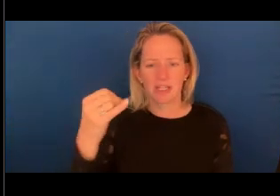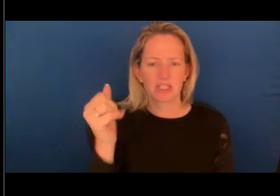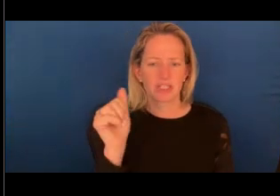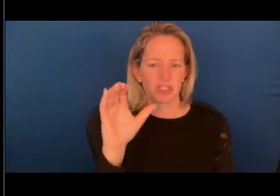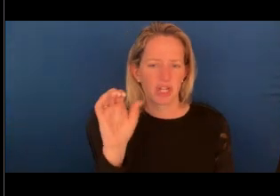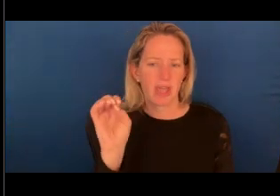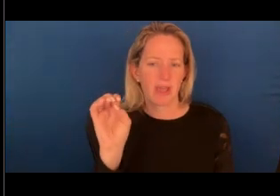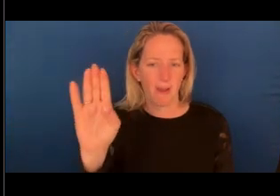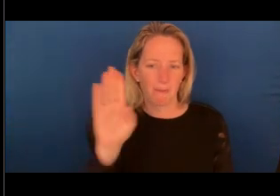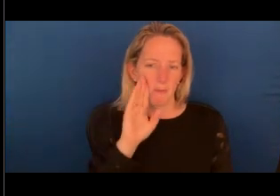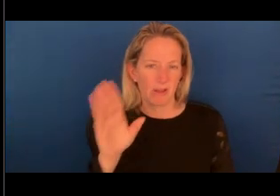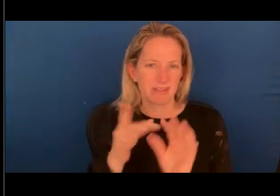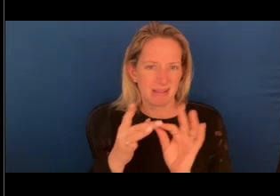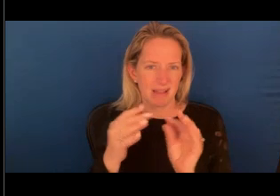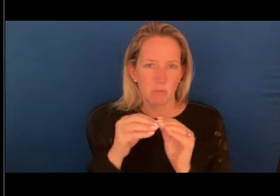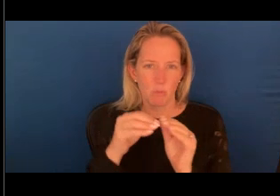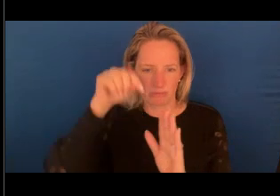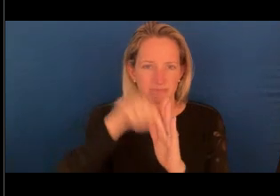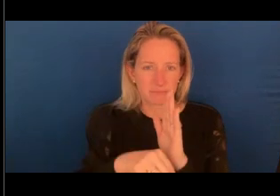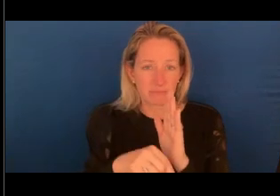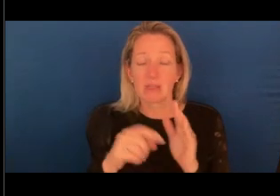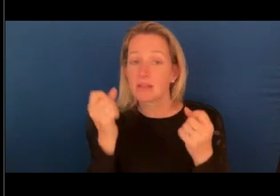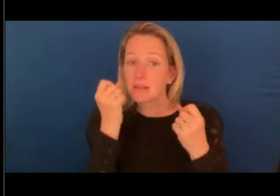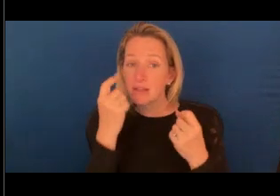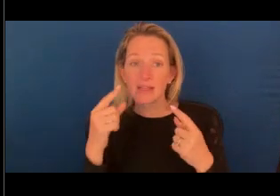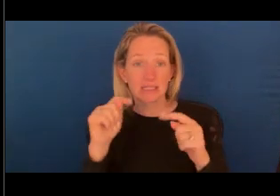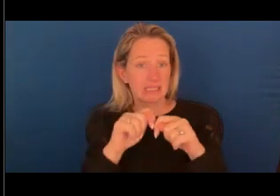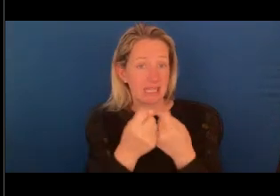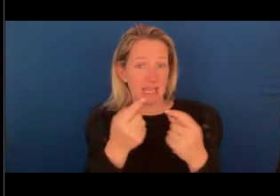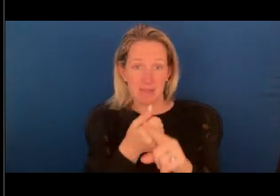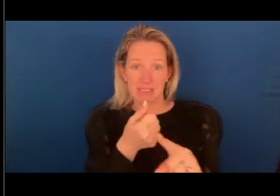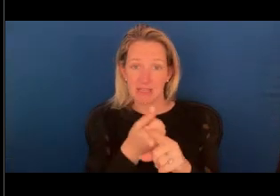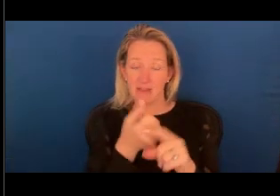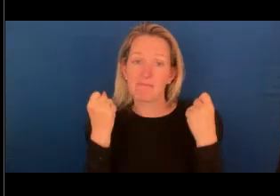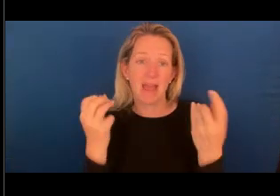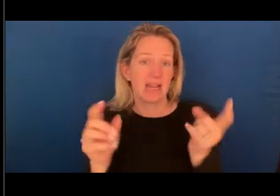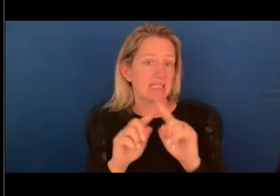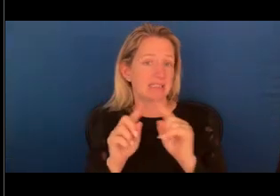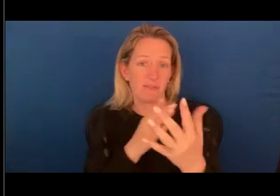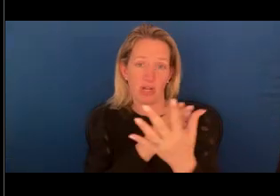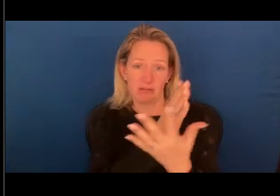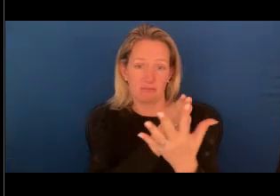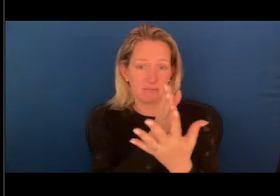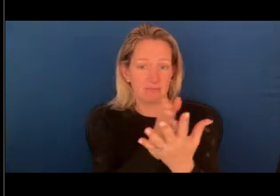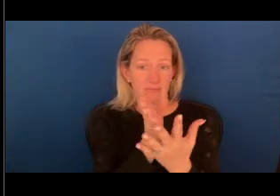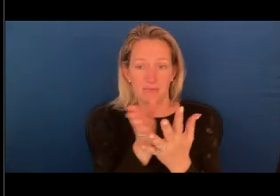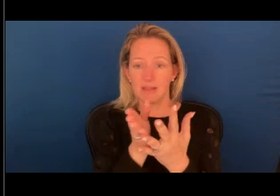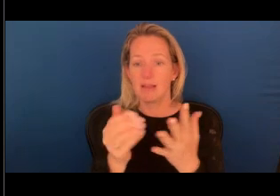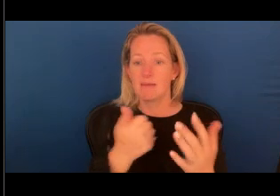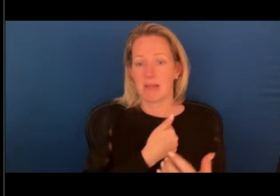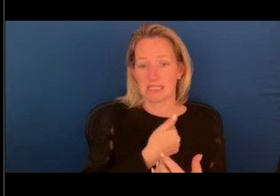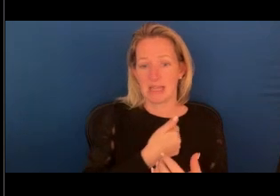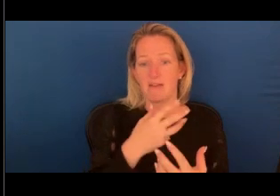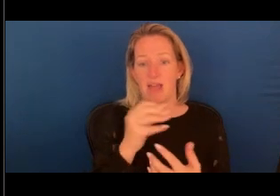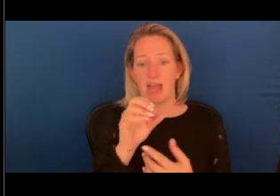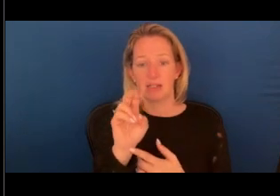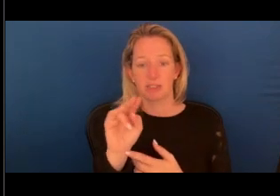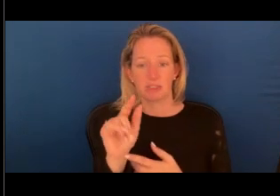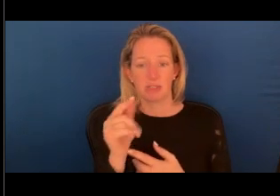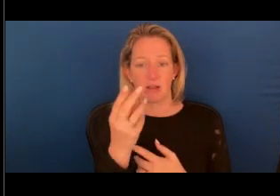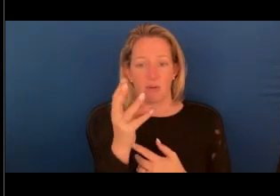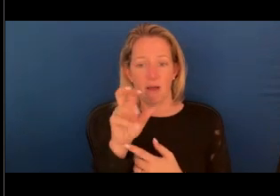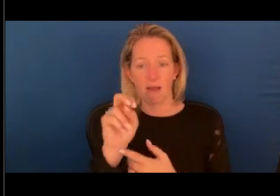And I want to highlight that this is very much a multidisciplinary team. Myself and Sunny Jung at Cornell, who couldn't attend today, are the PIs, and then we're supported by